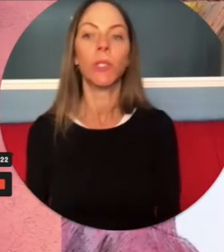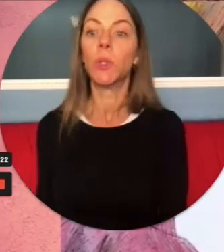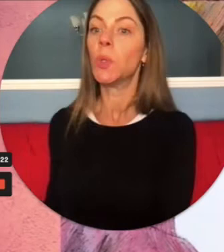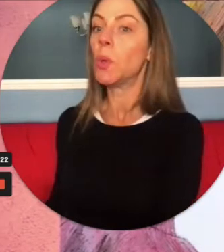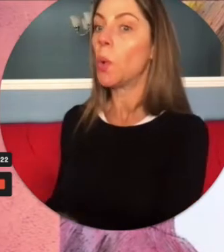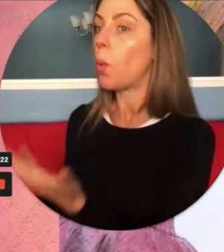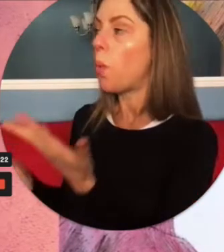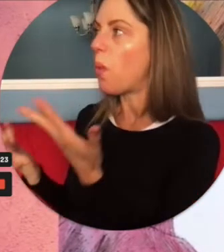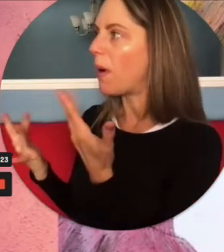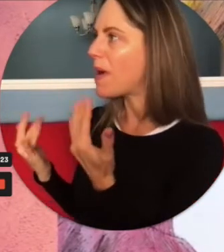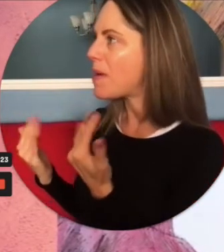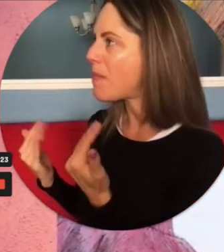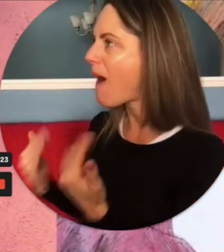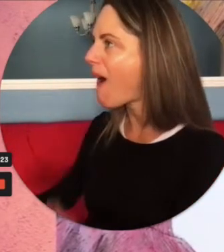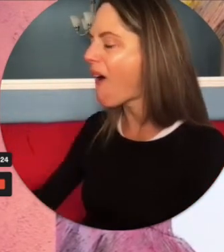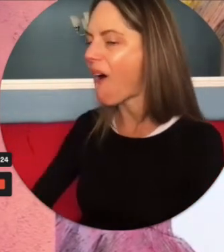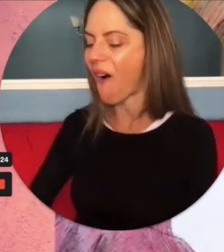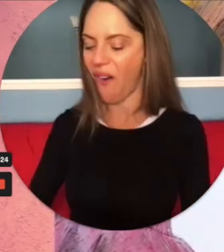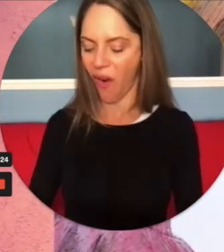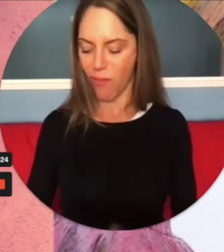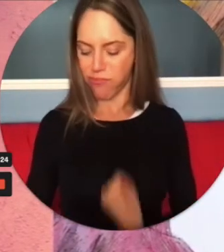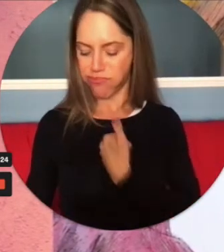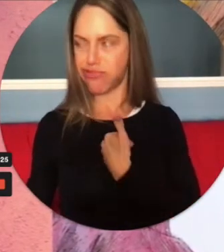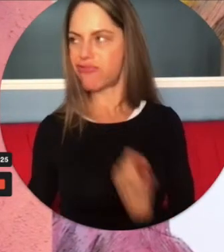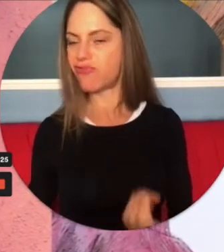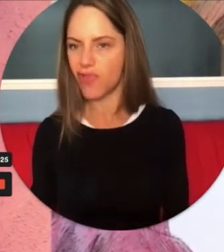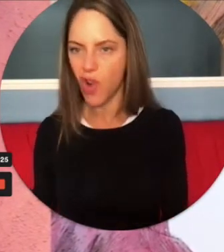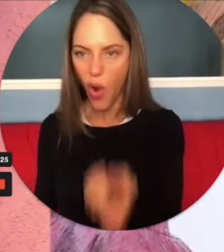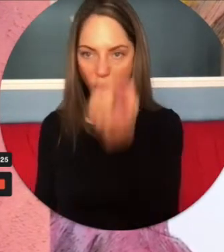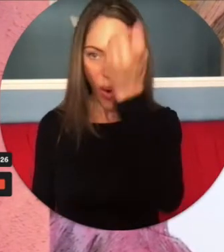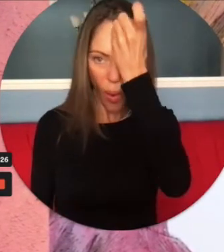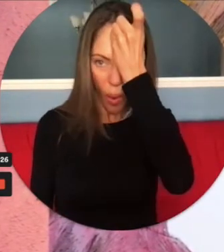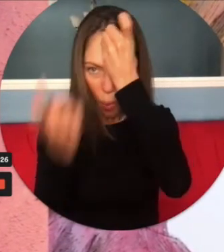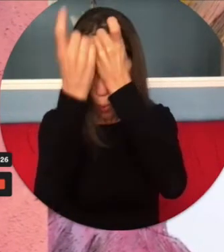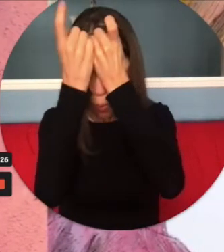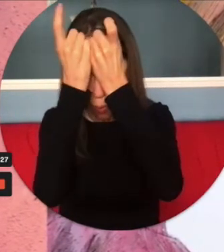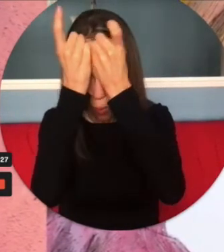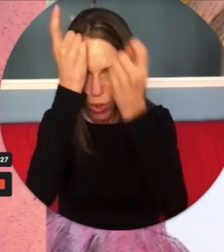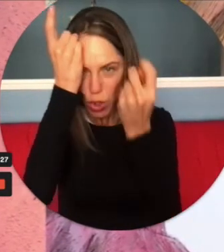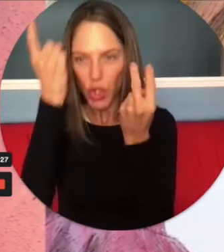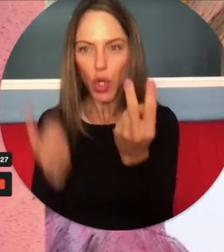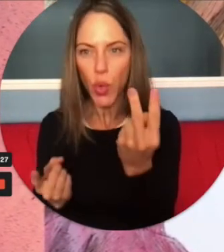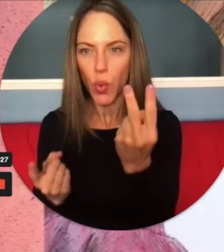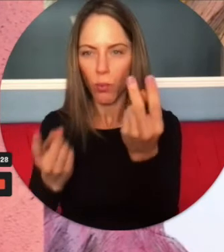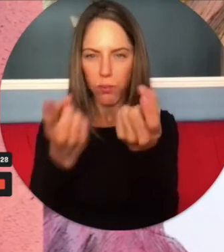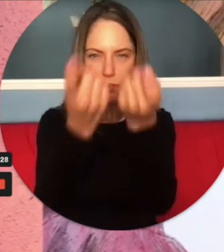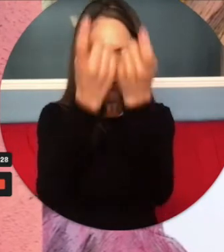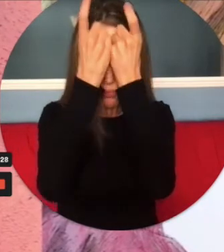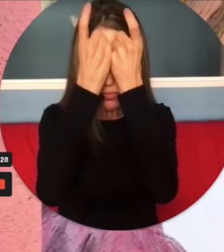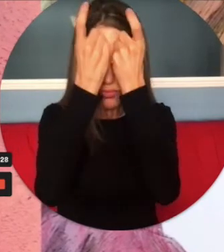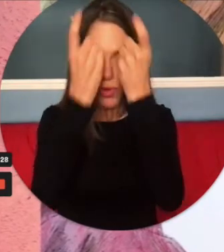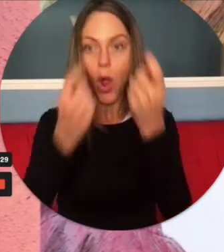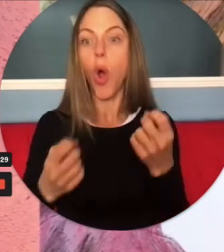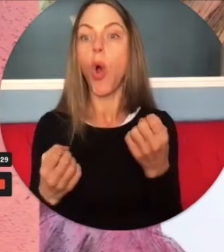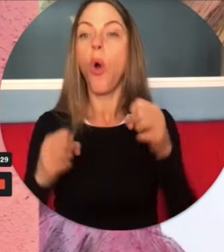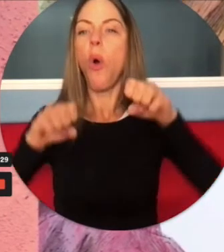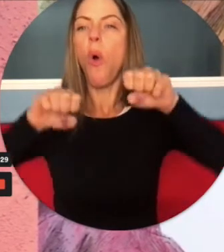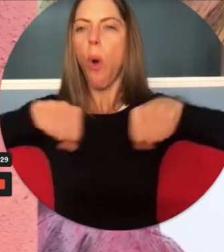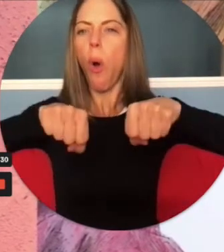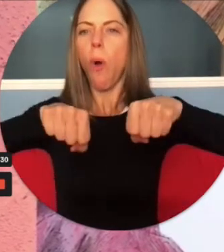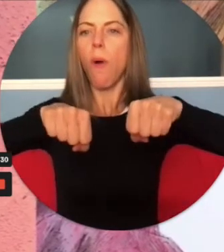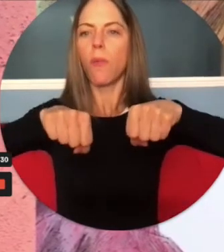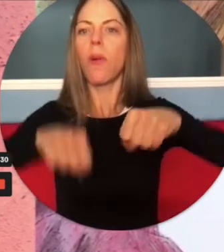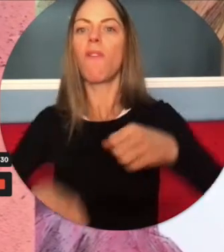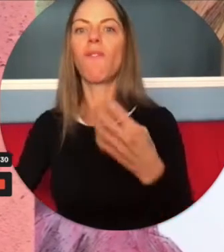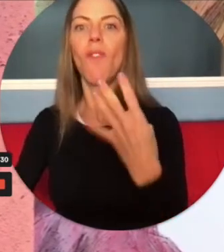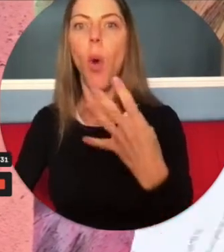billy goat cruff i've got two horns and four hard hooves see what you can do